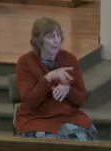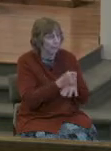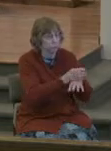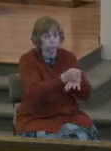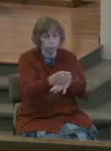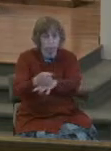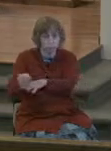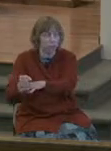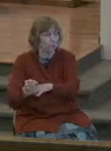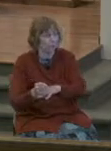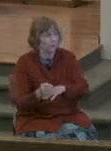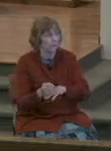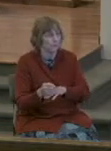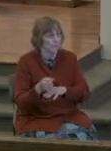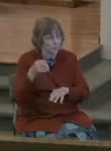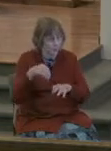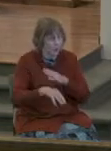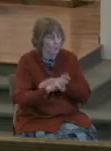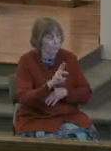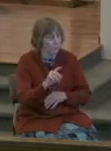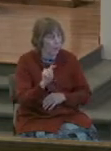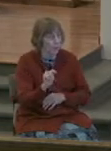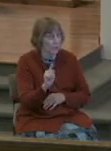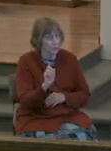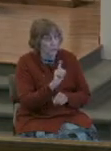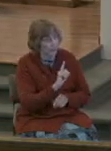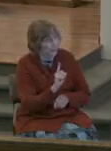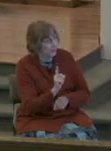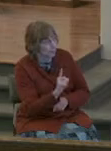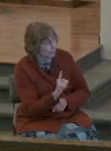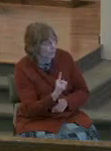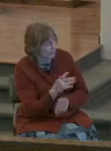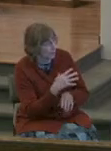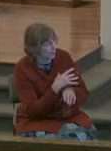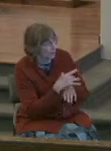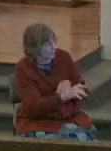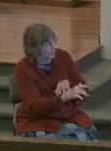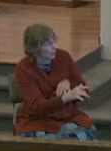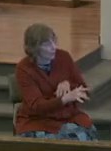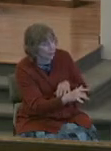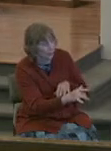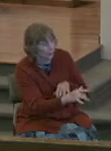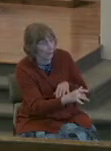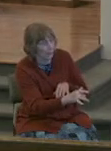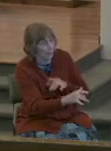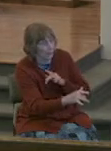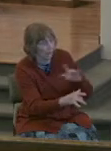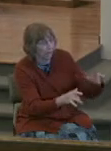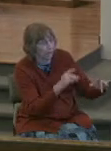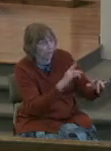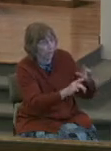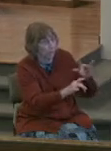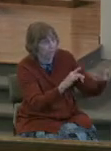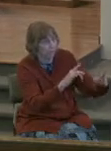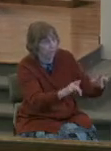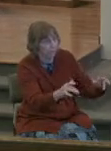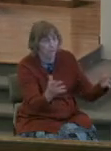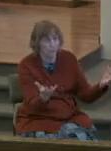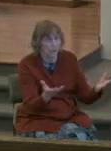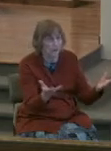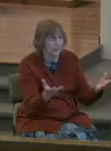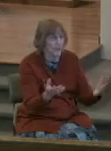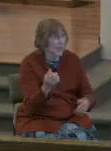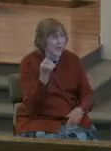shelves to where when you walk into Walmart and you go down the paper aisle, what's even there? And what's up with that anyway? I